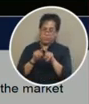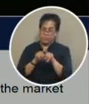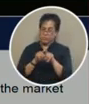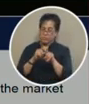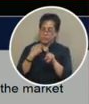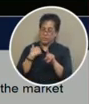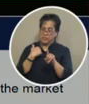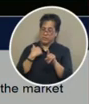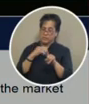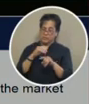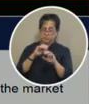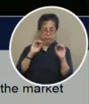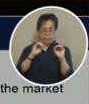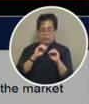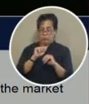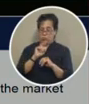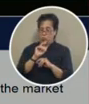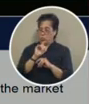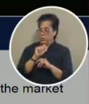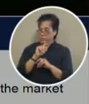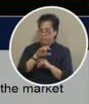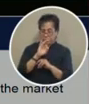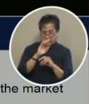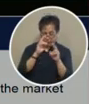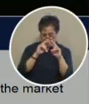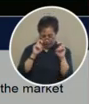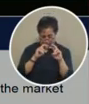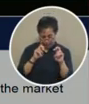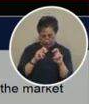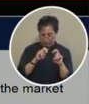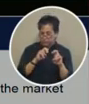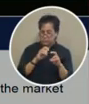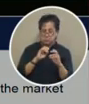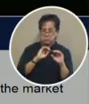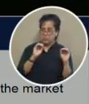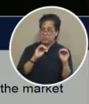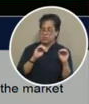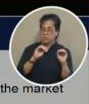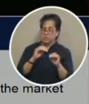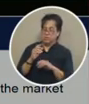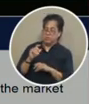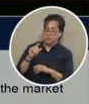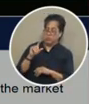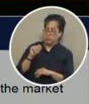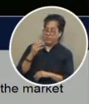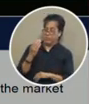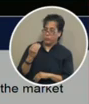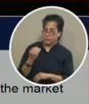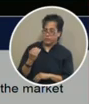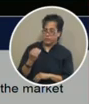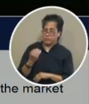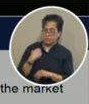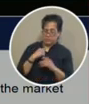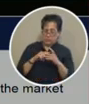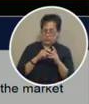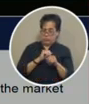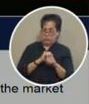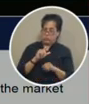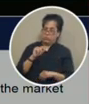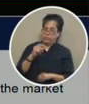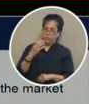had no audit findings the last 4 consecutive years. Back in 14, when I started working